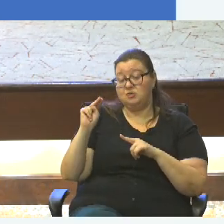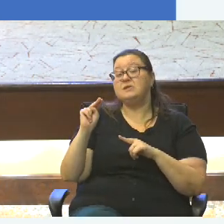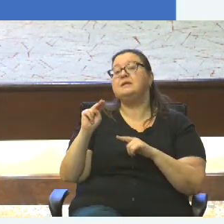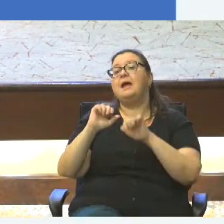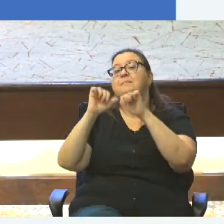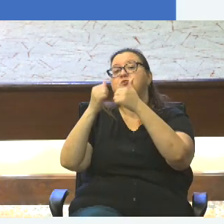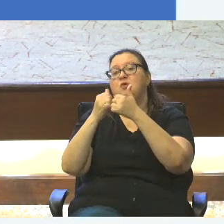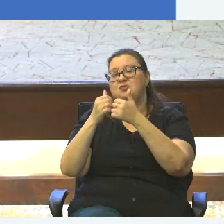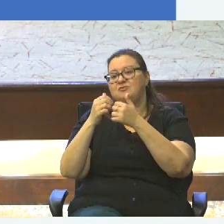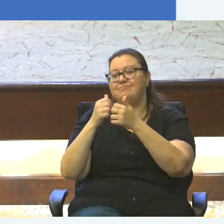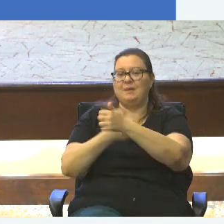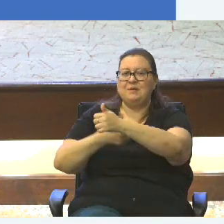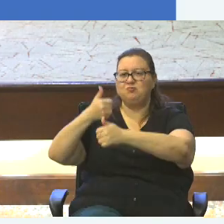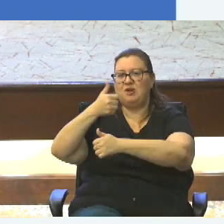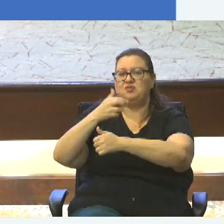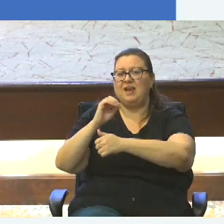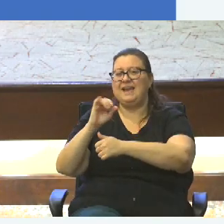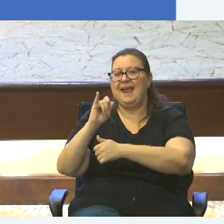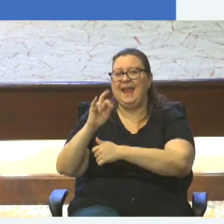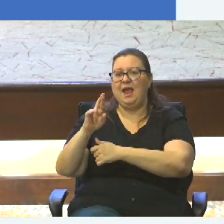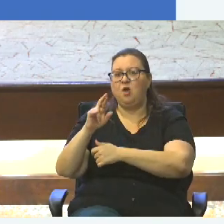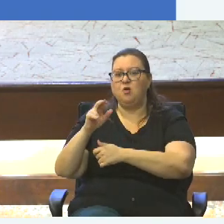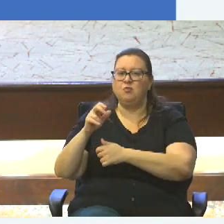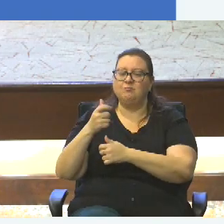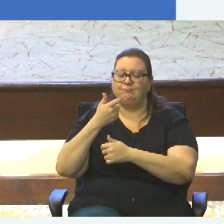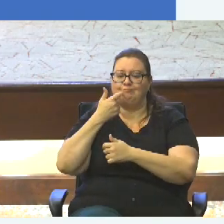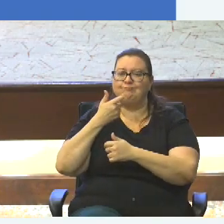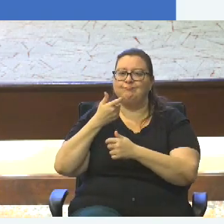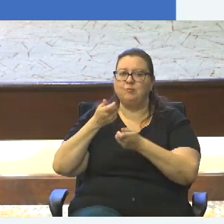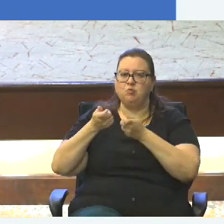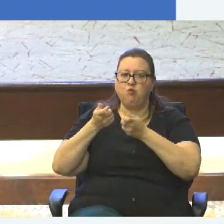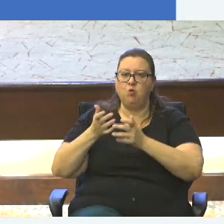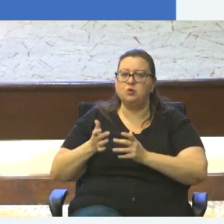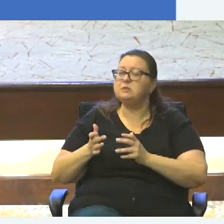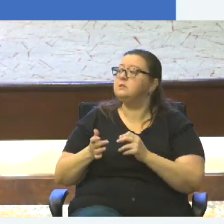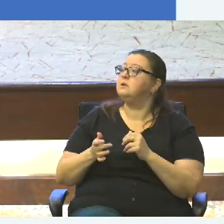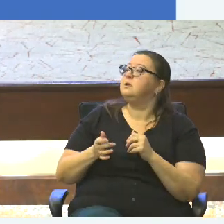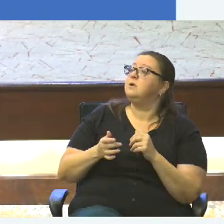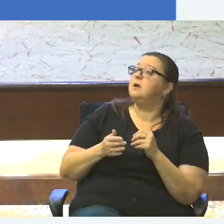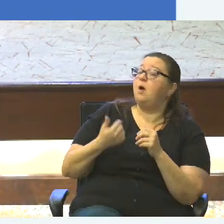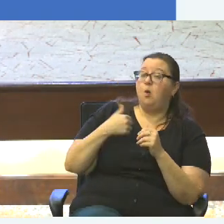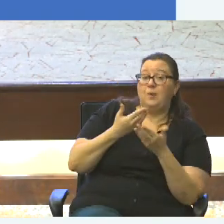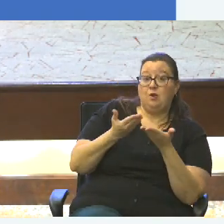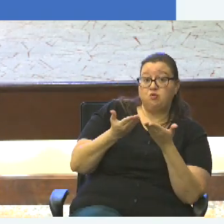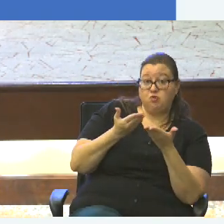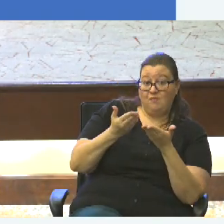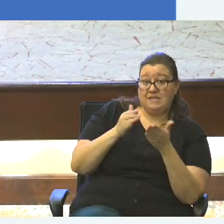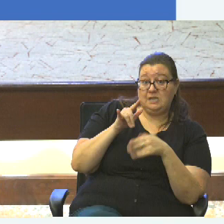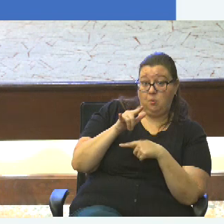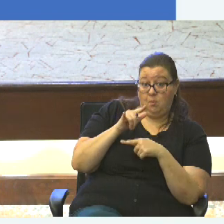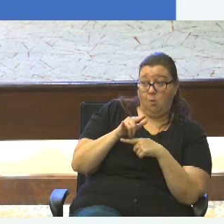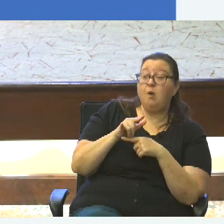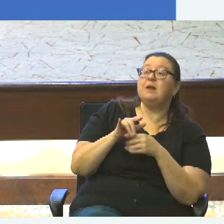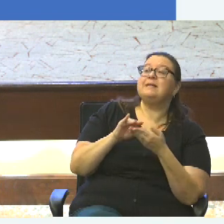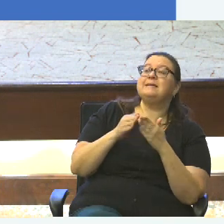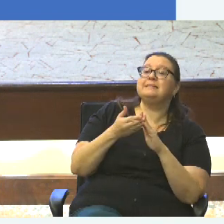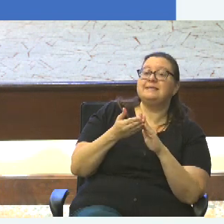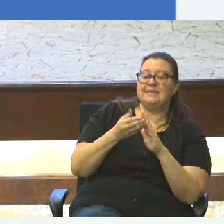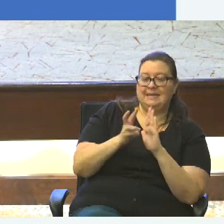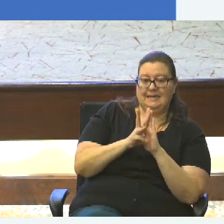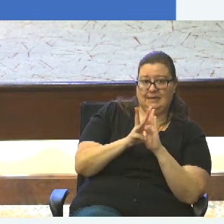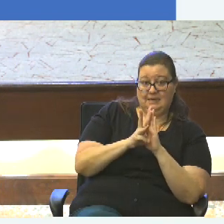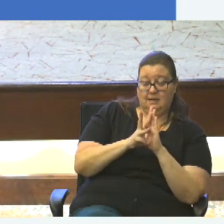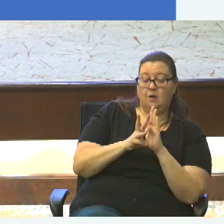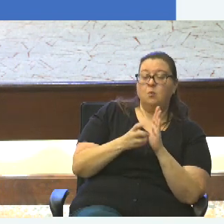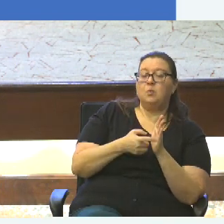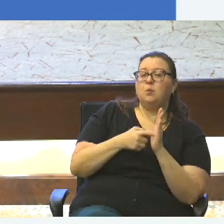traffic controllers. And then lastly on this sheet, as a commercial service airport, the city is required from a regulatory standpoint